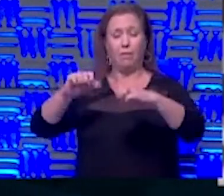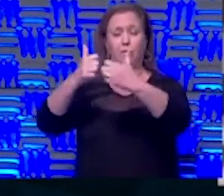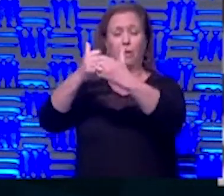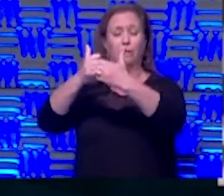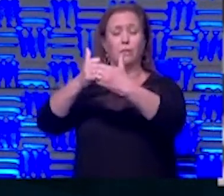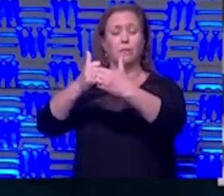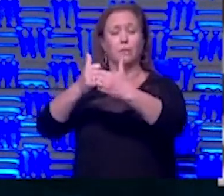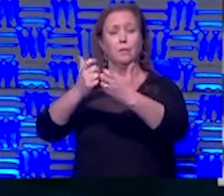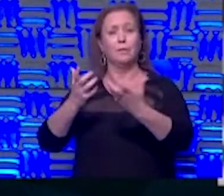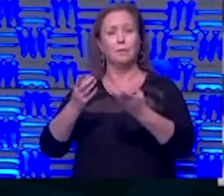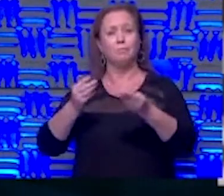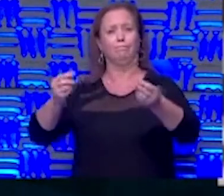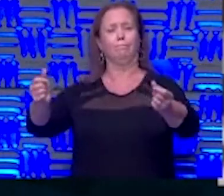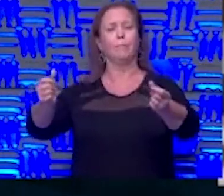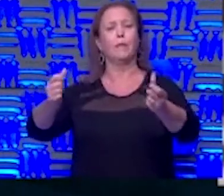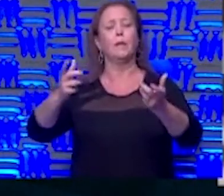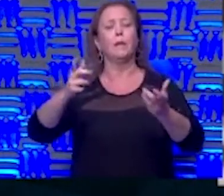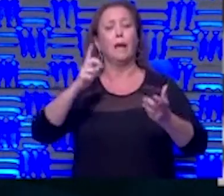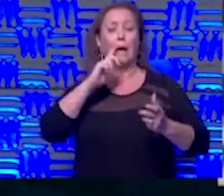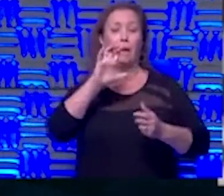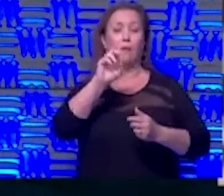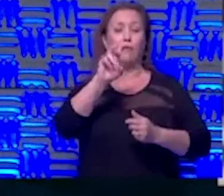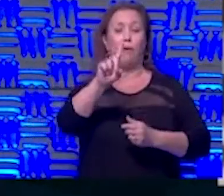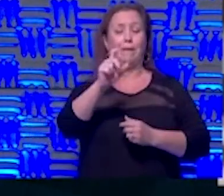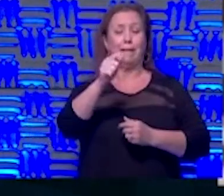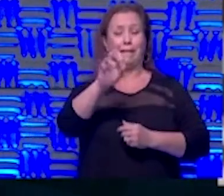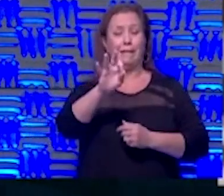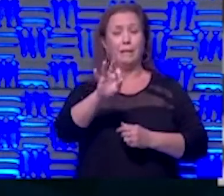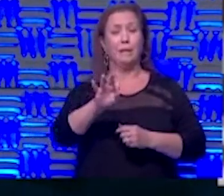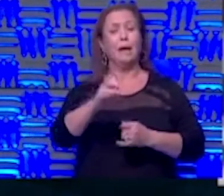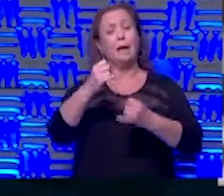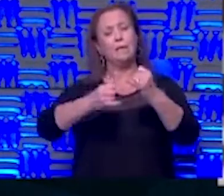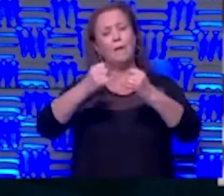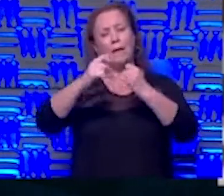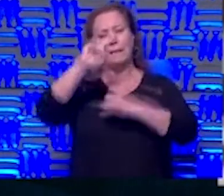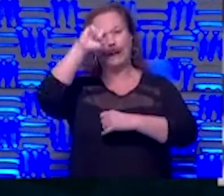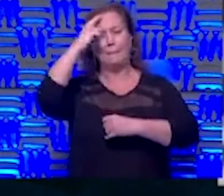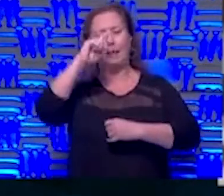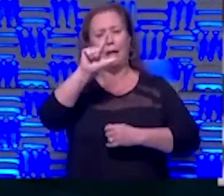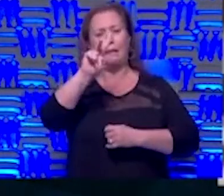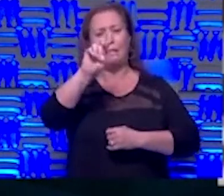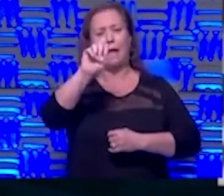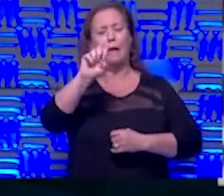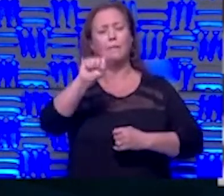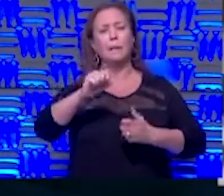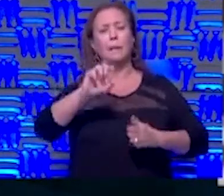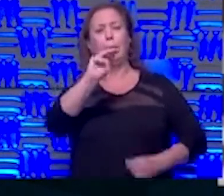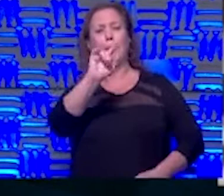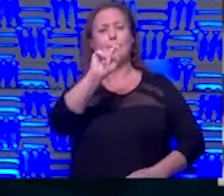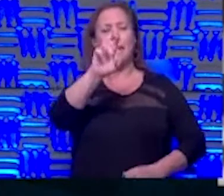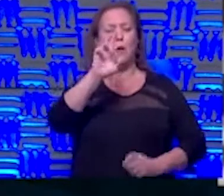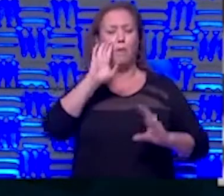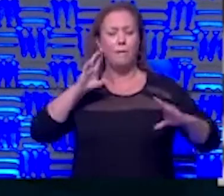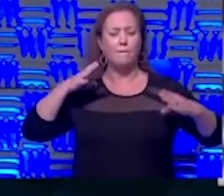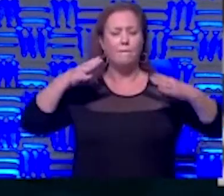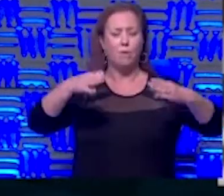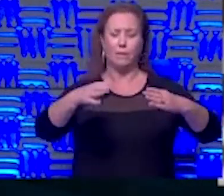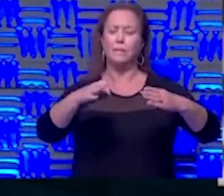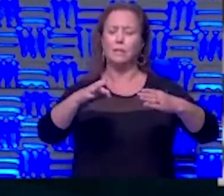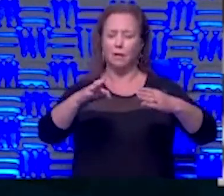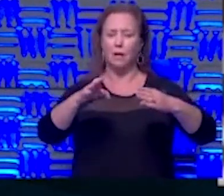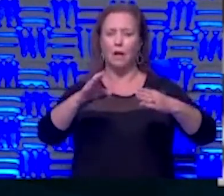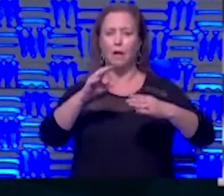finally, in the issue of Black Lives Matter, we have focused attention, as does the Department of Veterans Affairs,